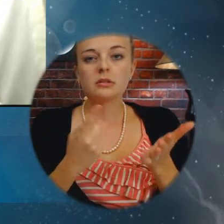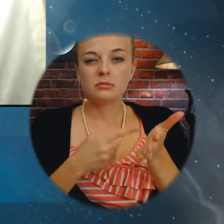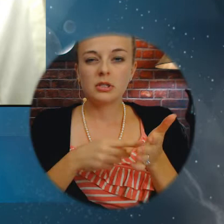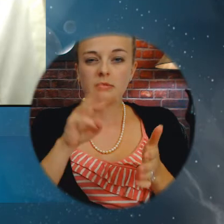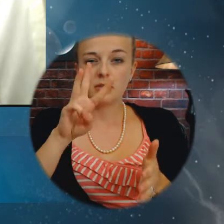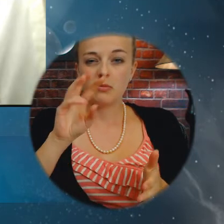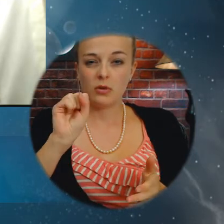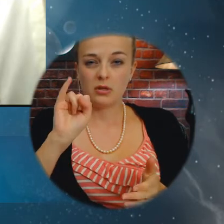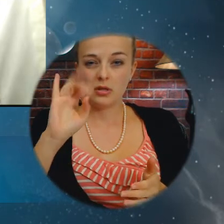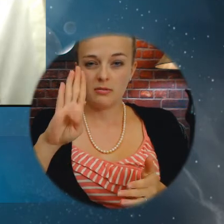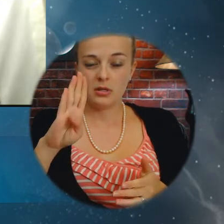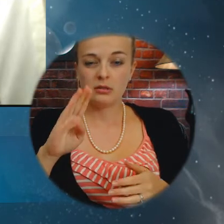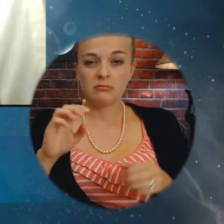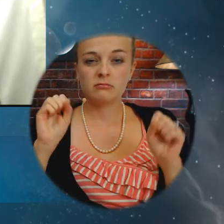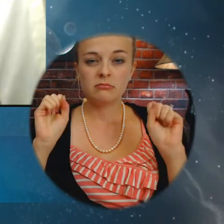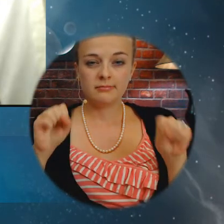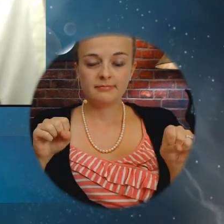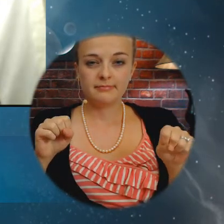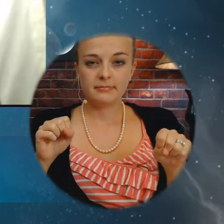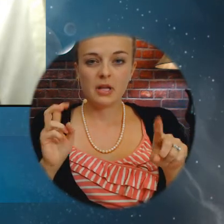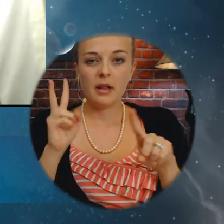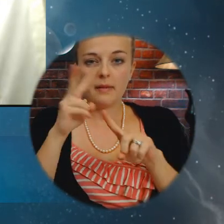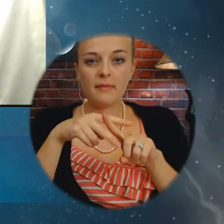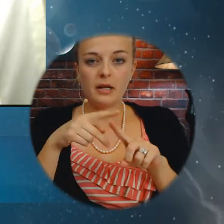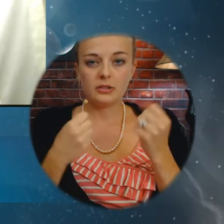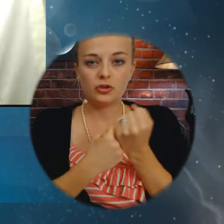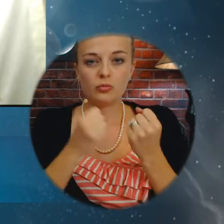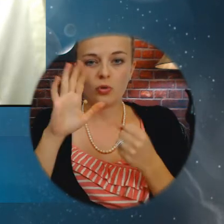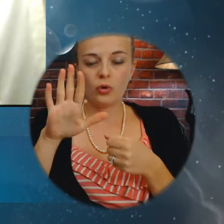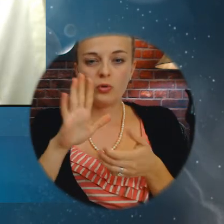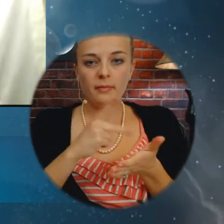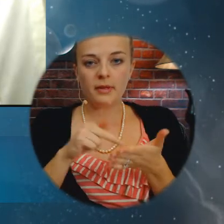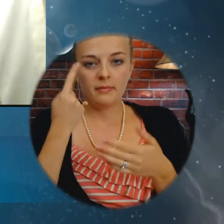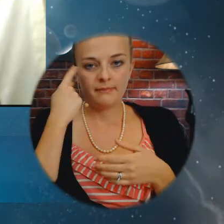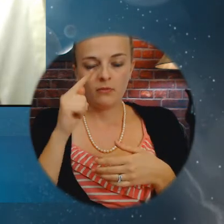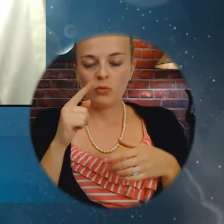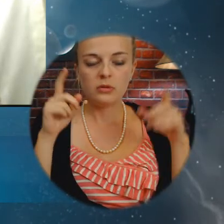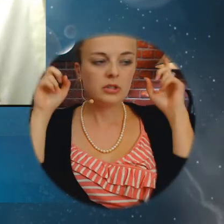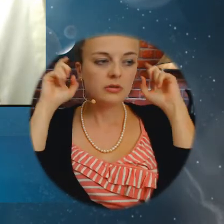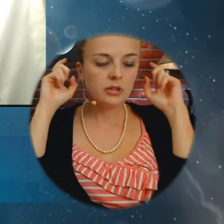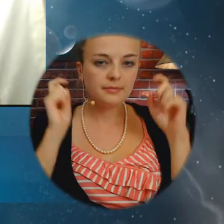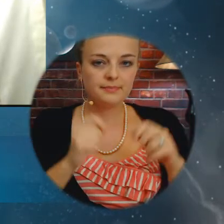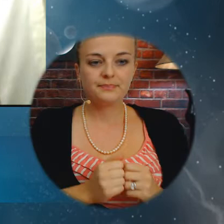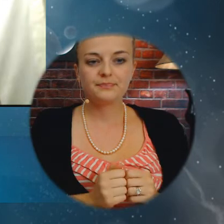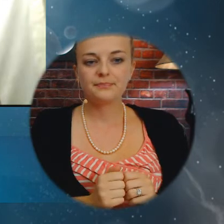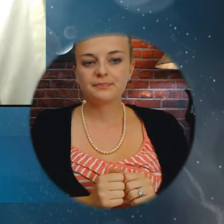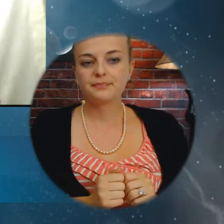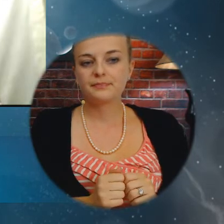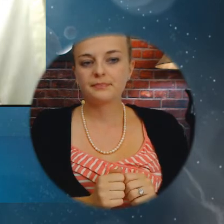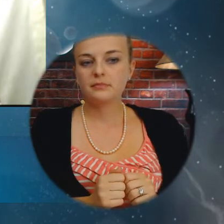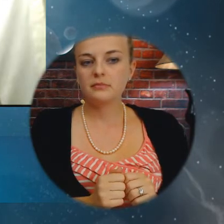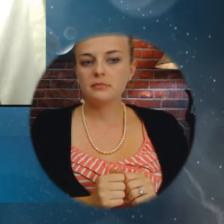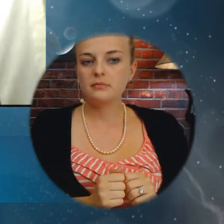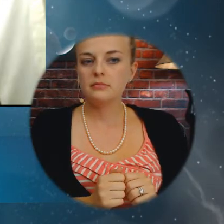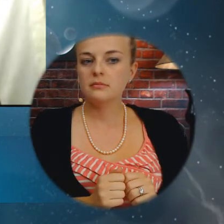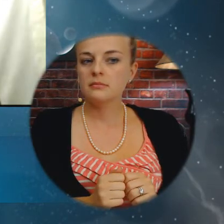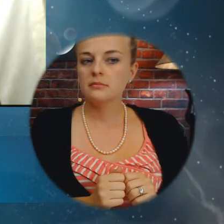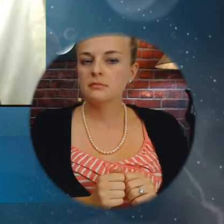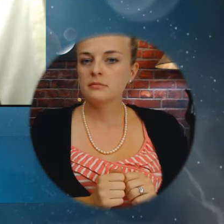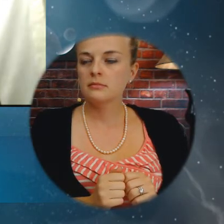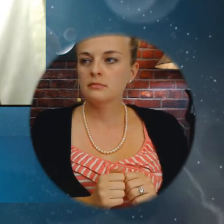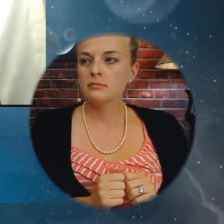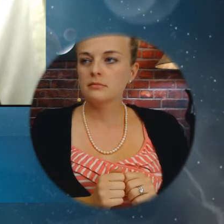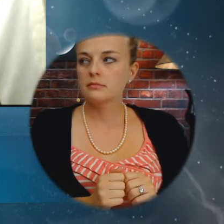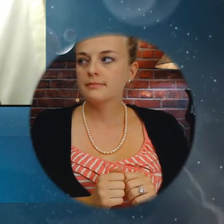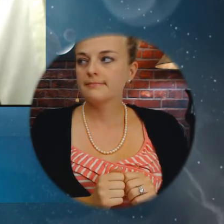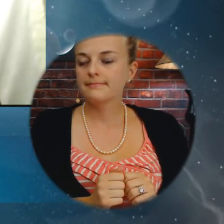You really have to check, you know, basically where you live and, you know, if there's any sorts of extra